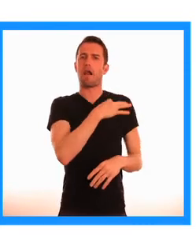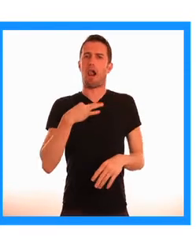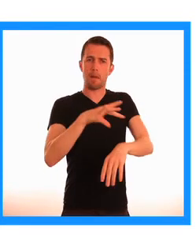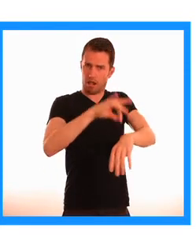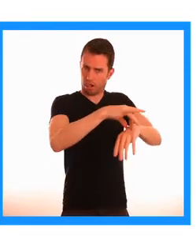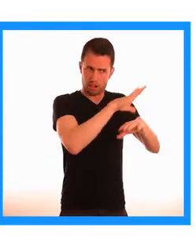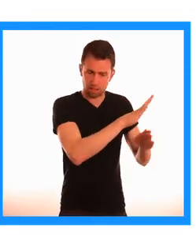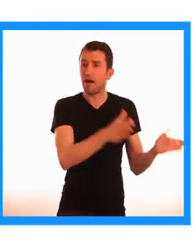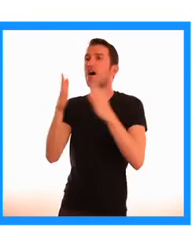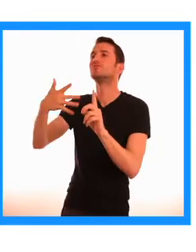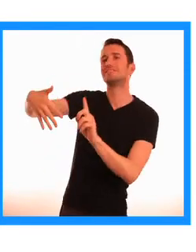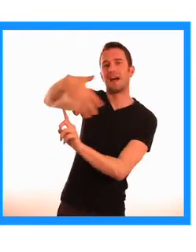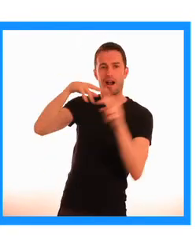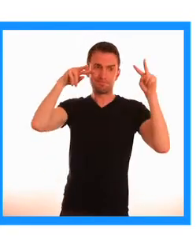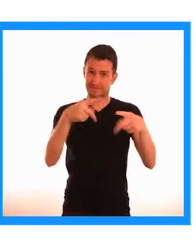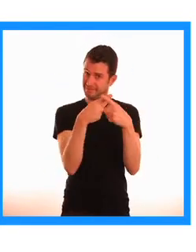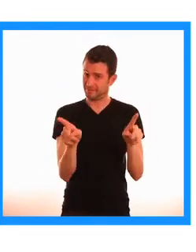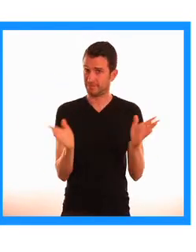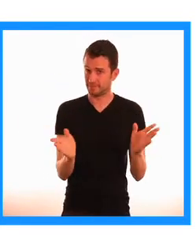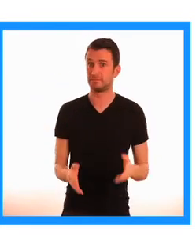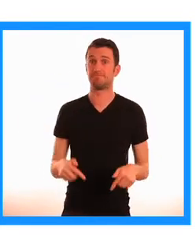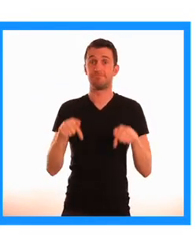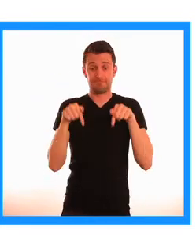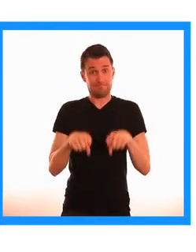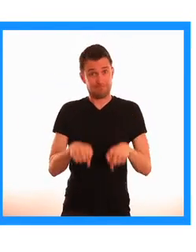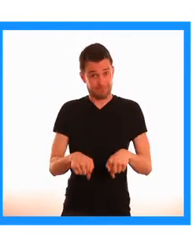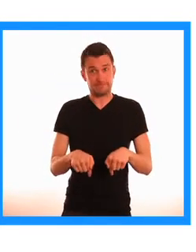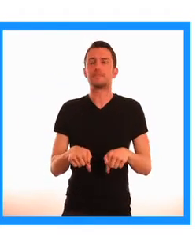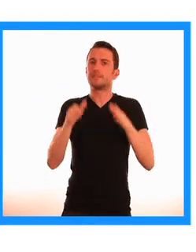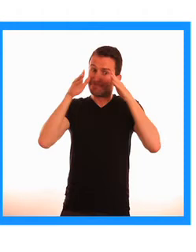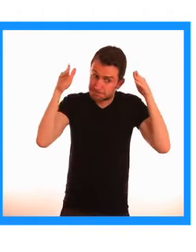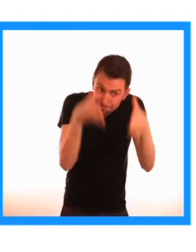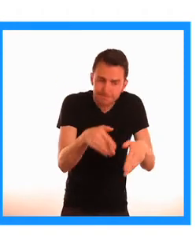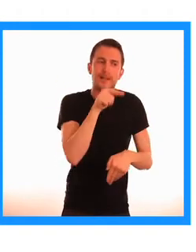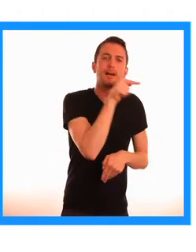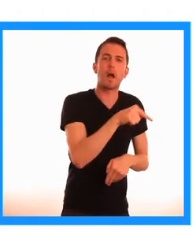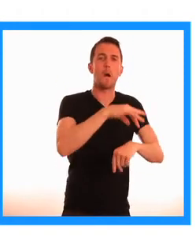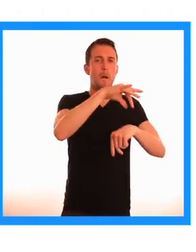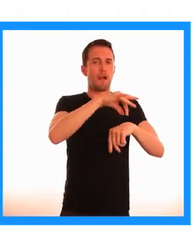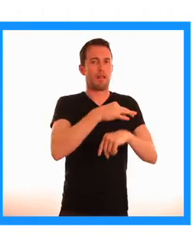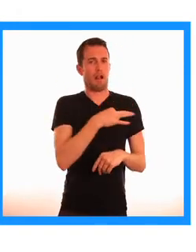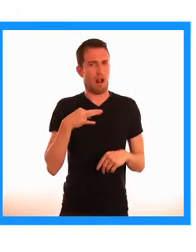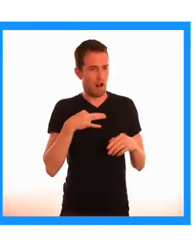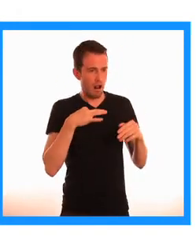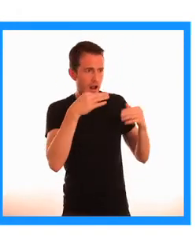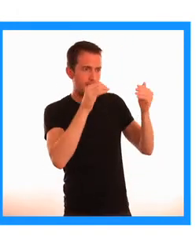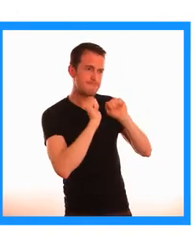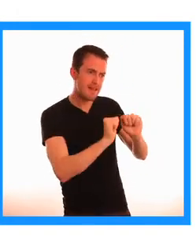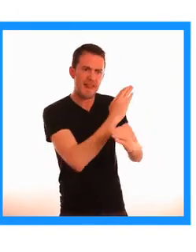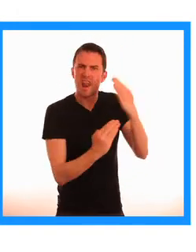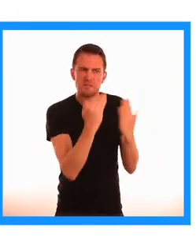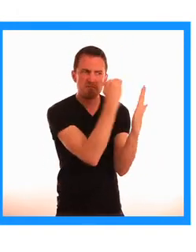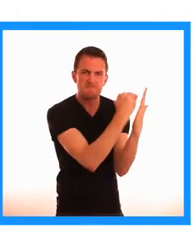While there is general agreement that definitions of disability should incorporate both medical and social determinants, the measurement of disability is